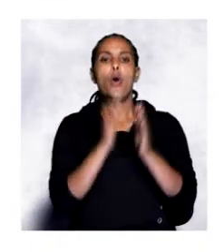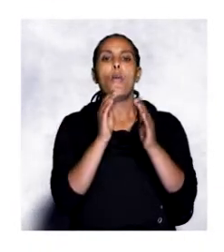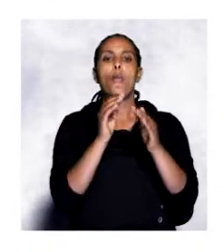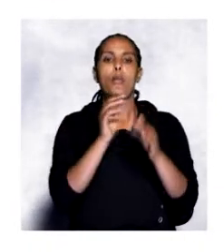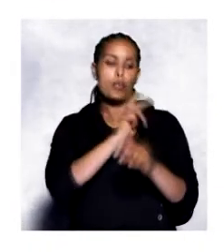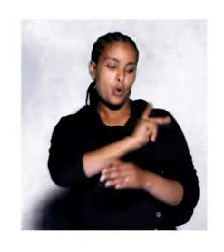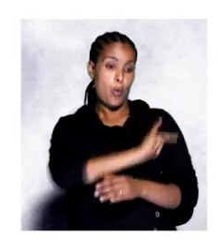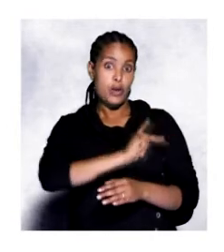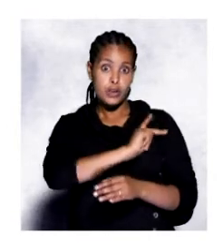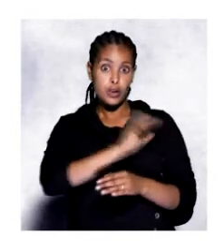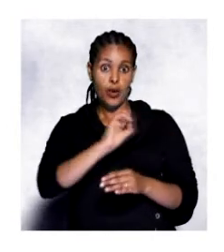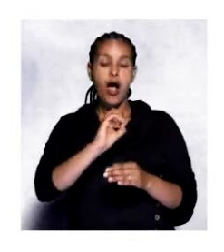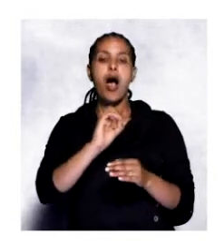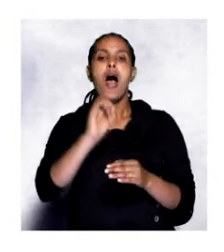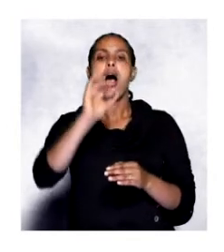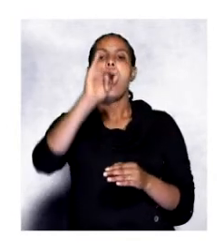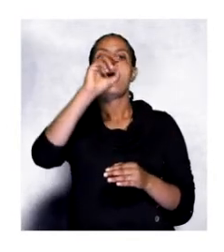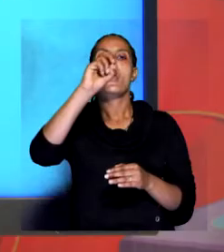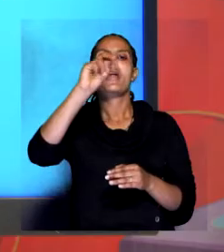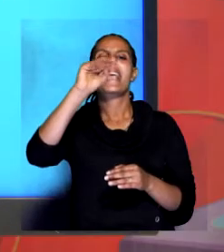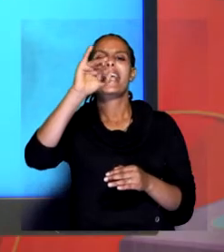Properties of ionic compounds.